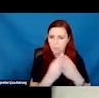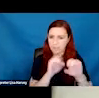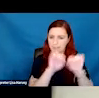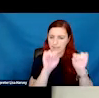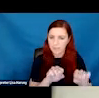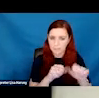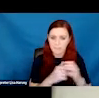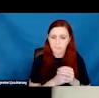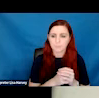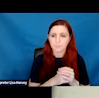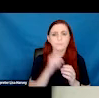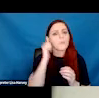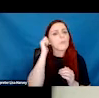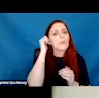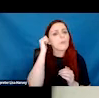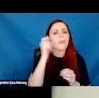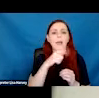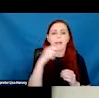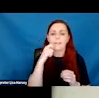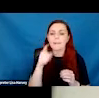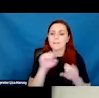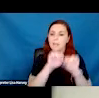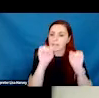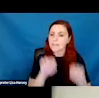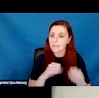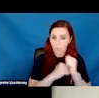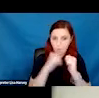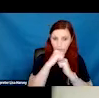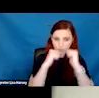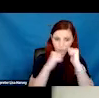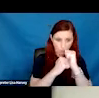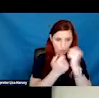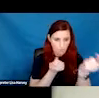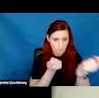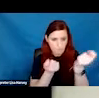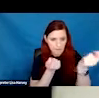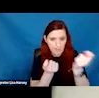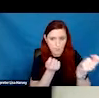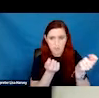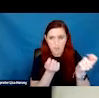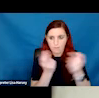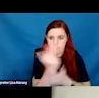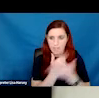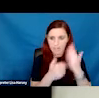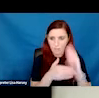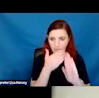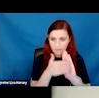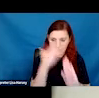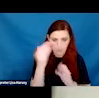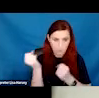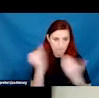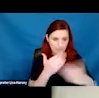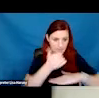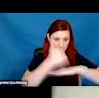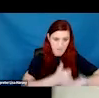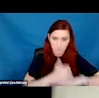As I said, it is a system, a structure of regulation of the design of buildings, providing our minimum